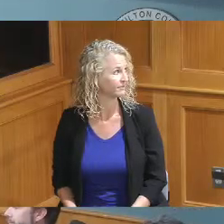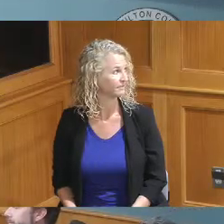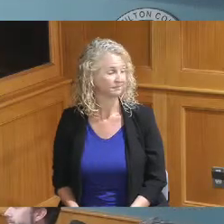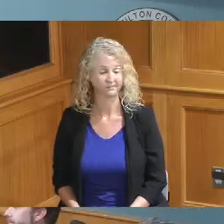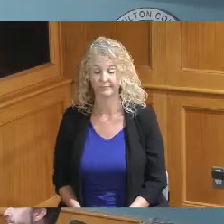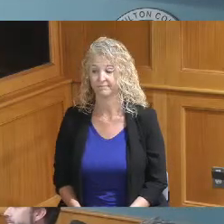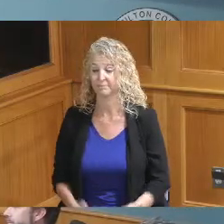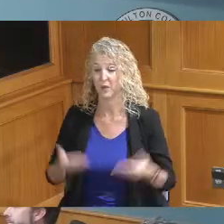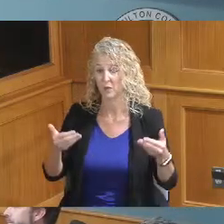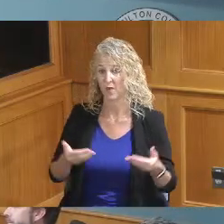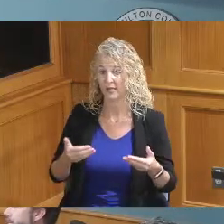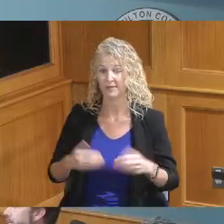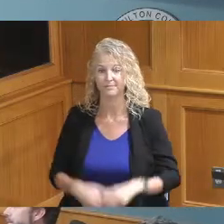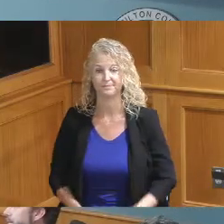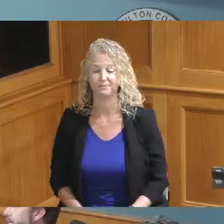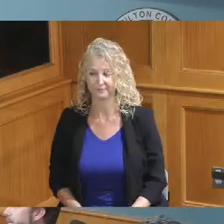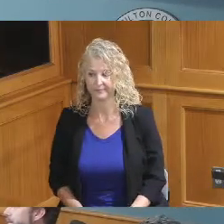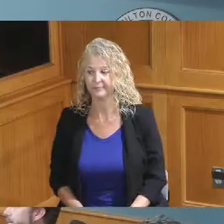Welcome.